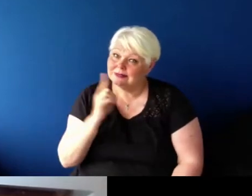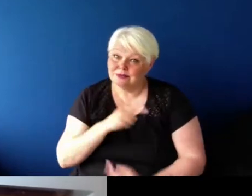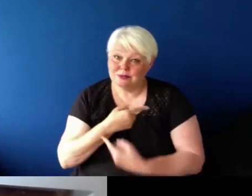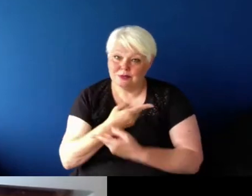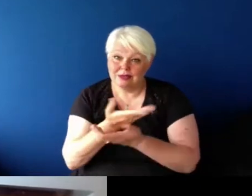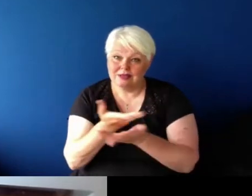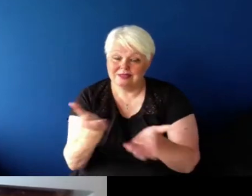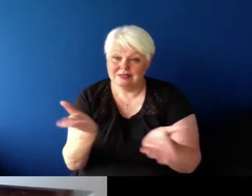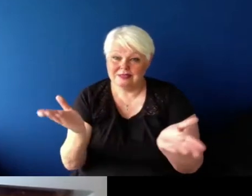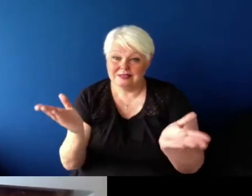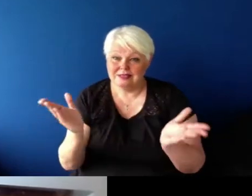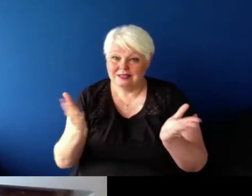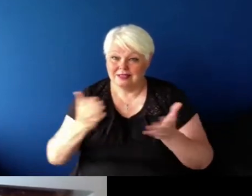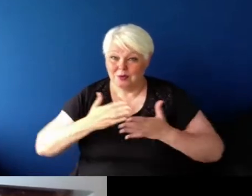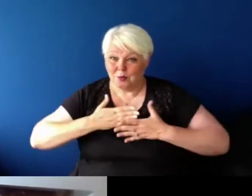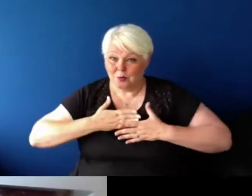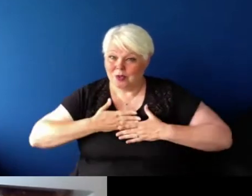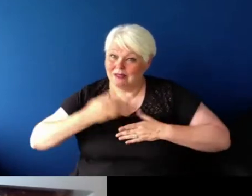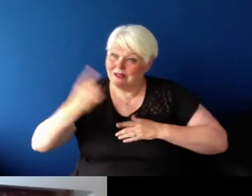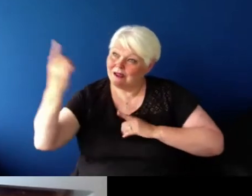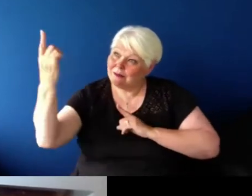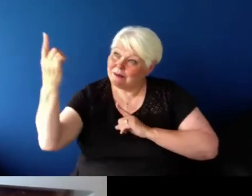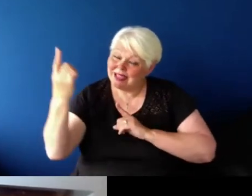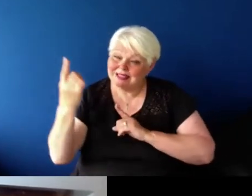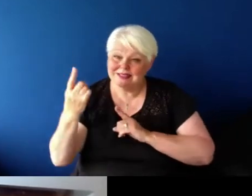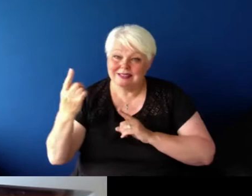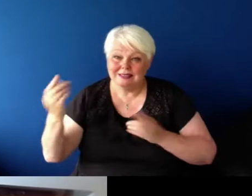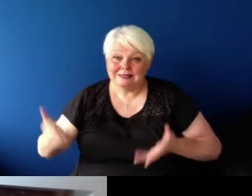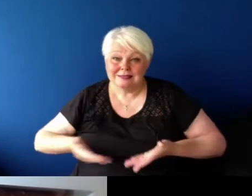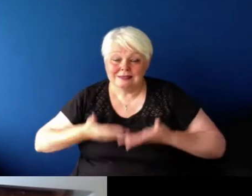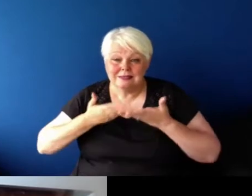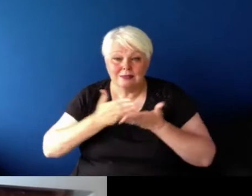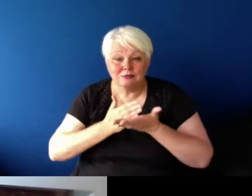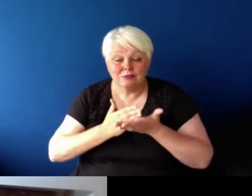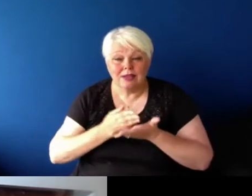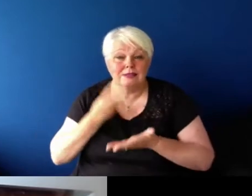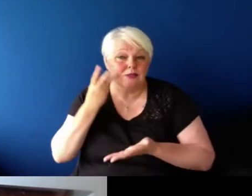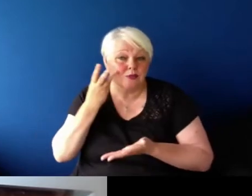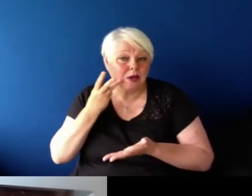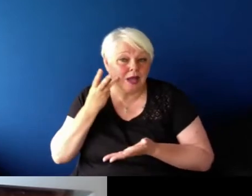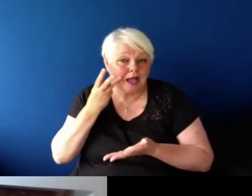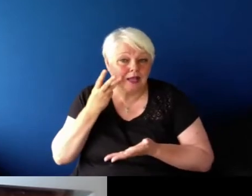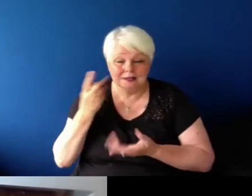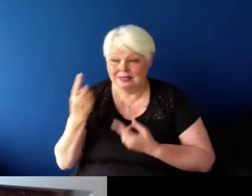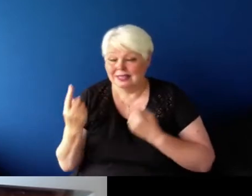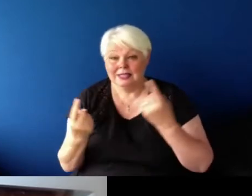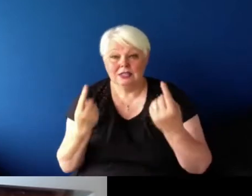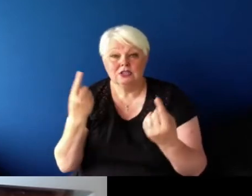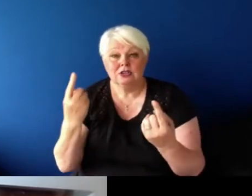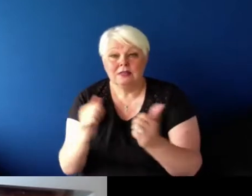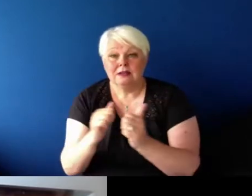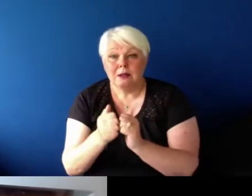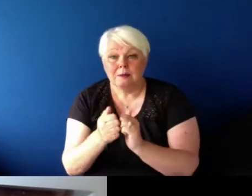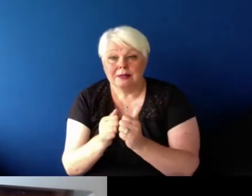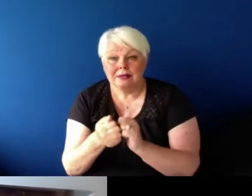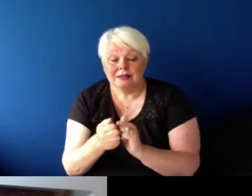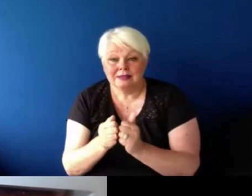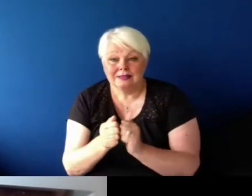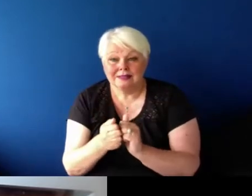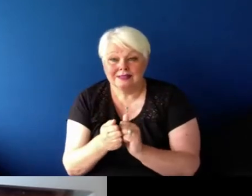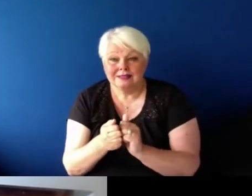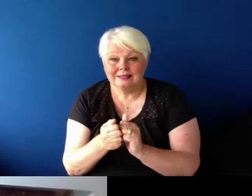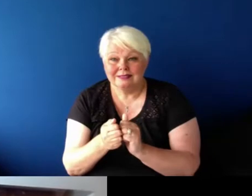we are met in the sacrament of bread and wine. We are met in the sacrament of each other's company,